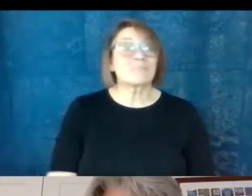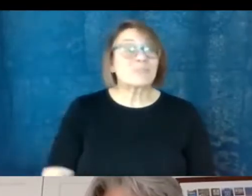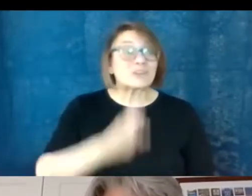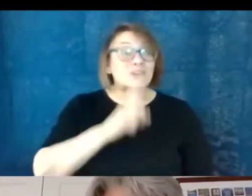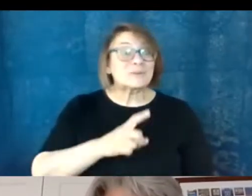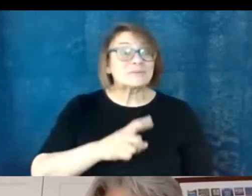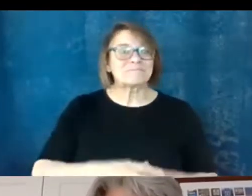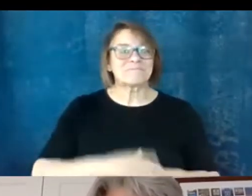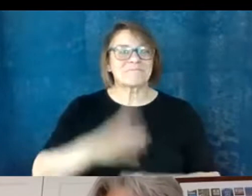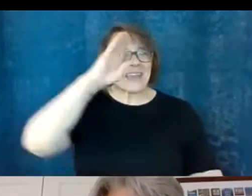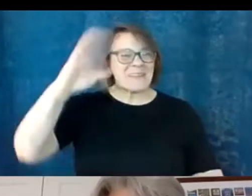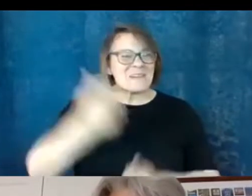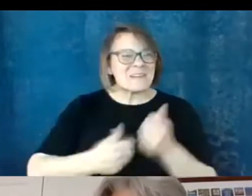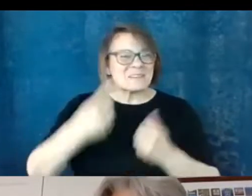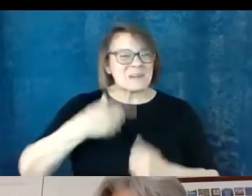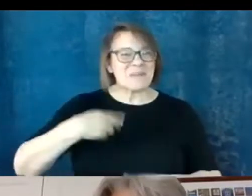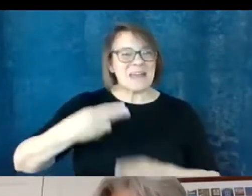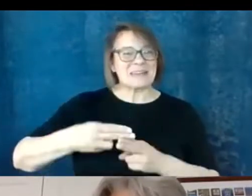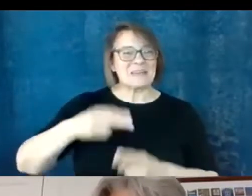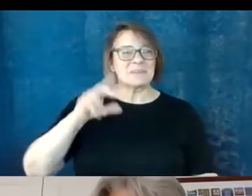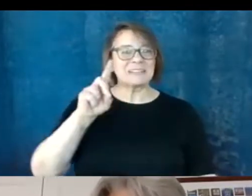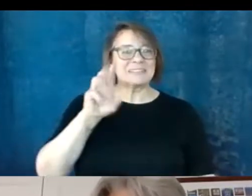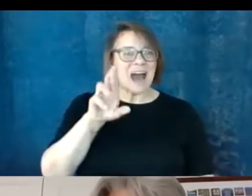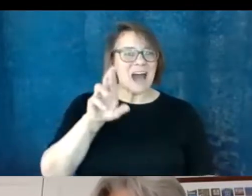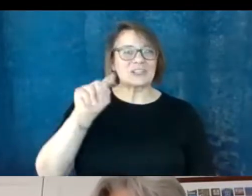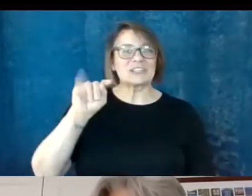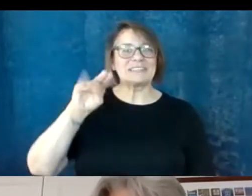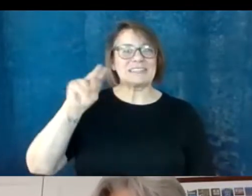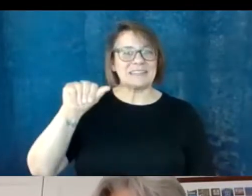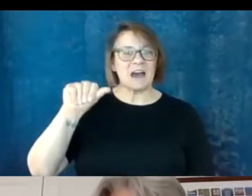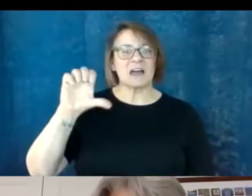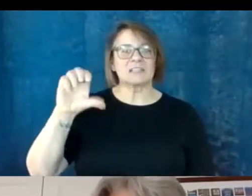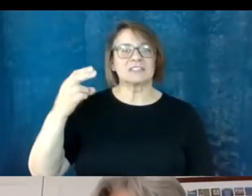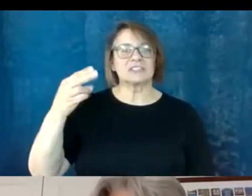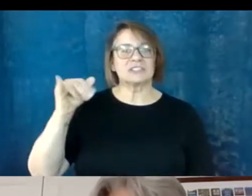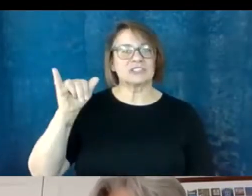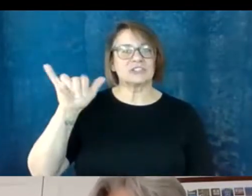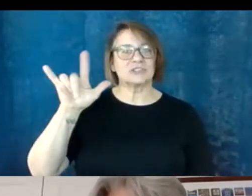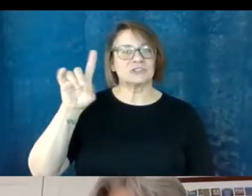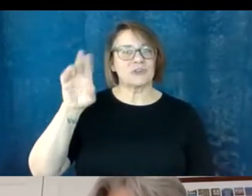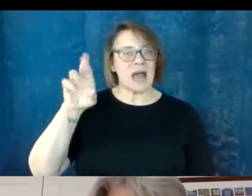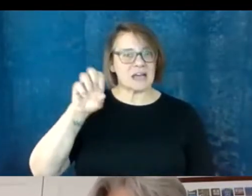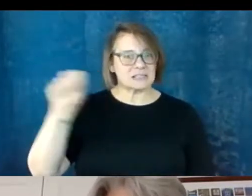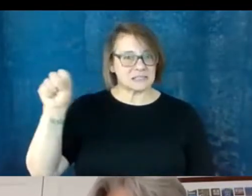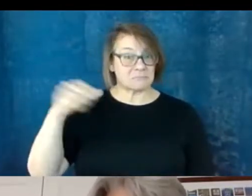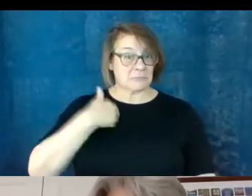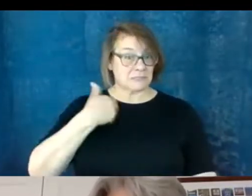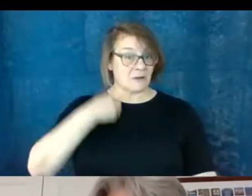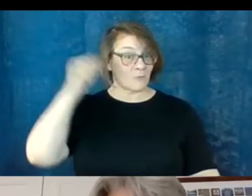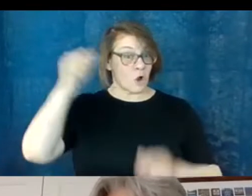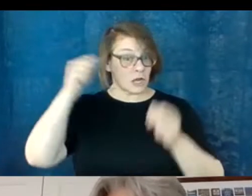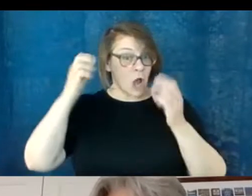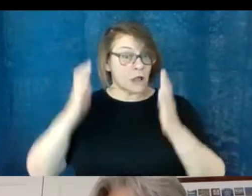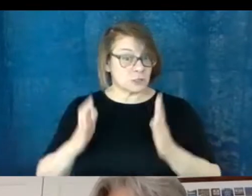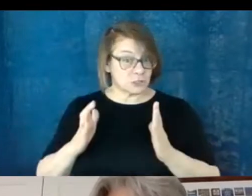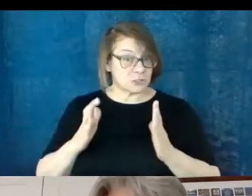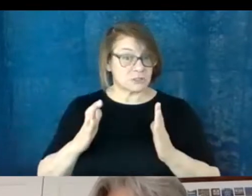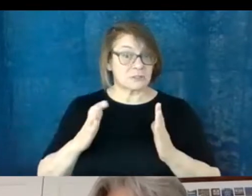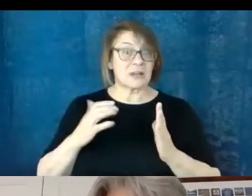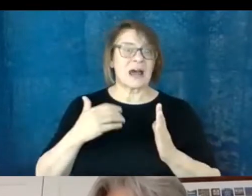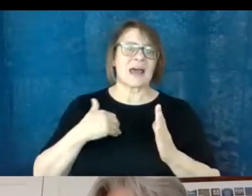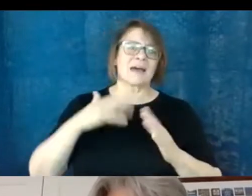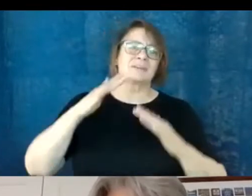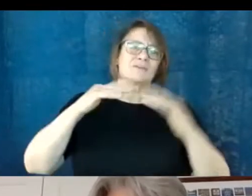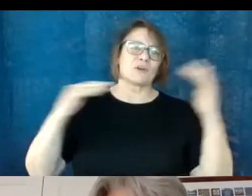So, hello everybody. My name is Dr. Tina Childress, and I am an audiologist. I have a variety